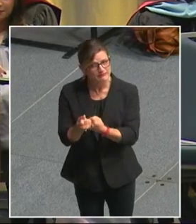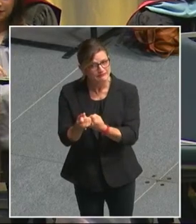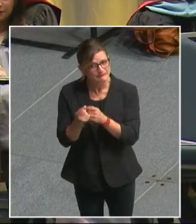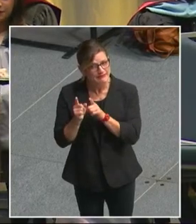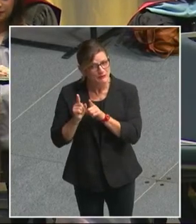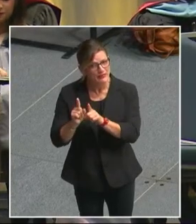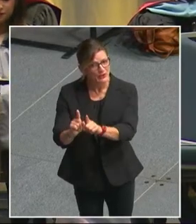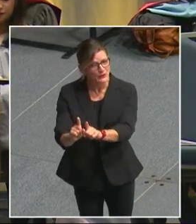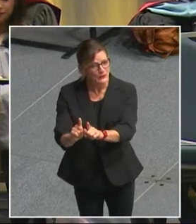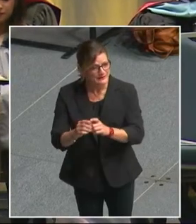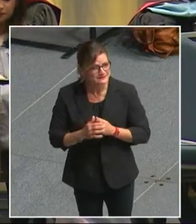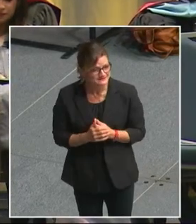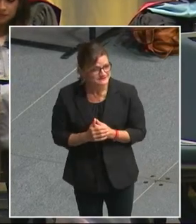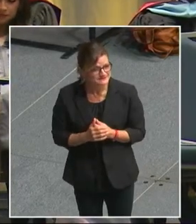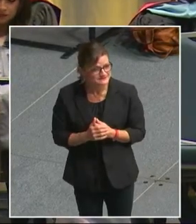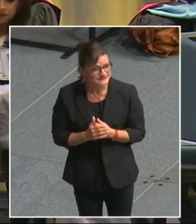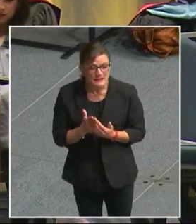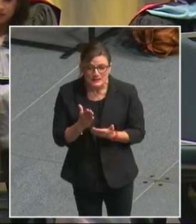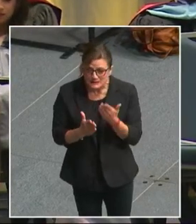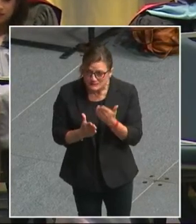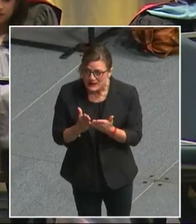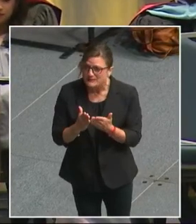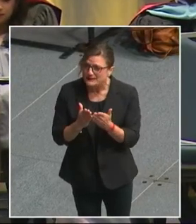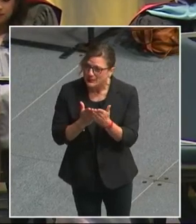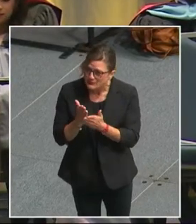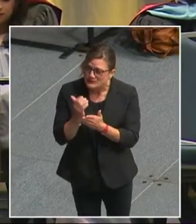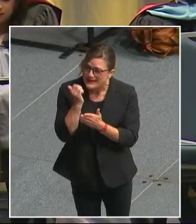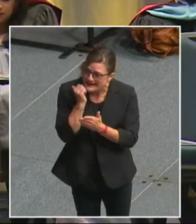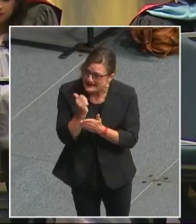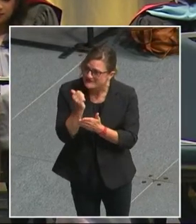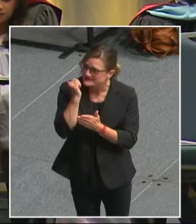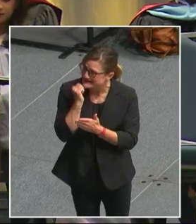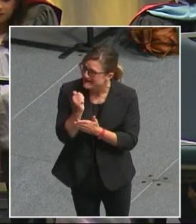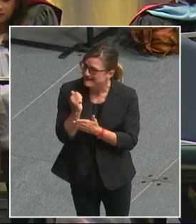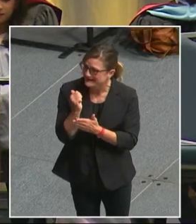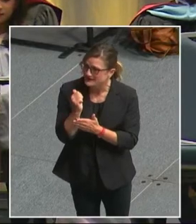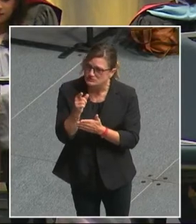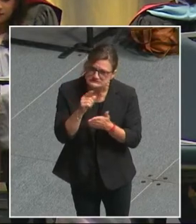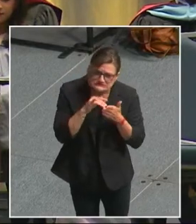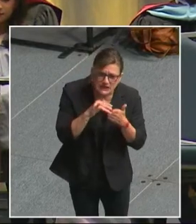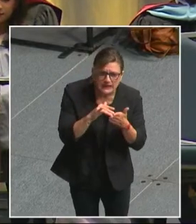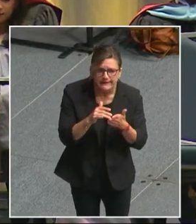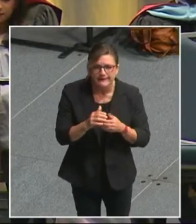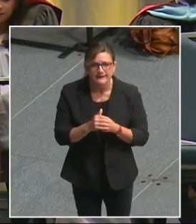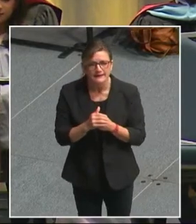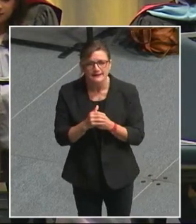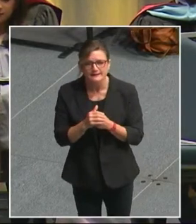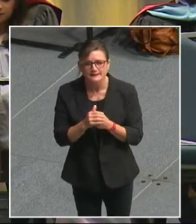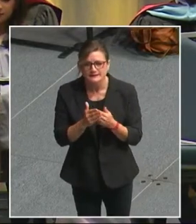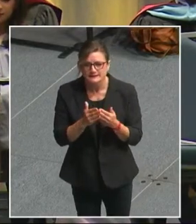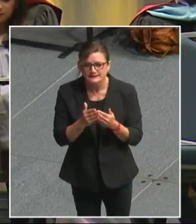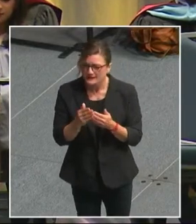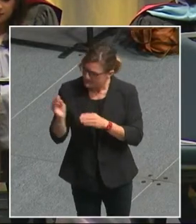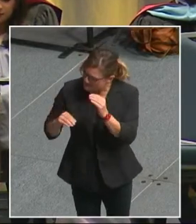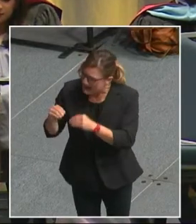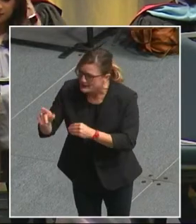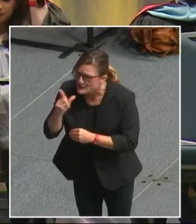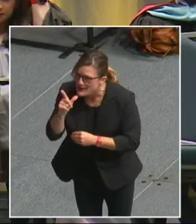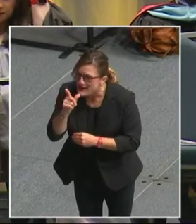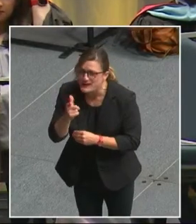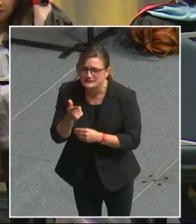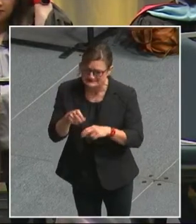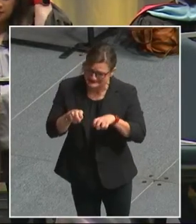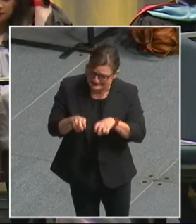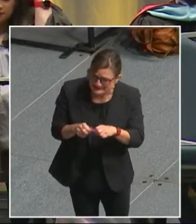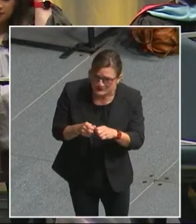to take this on, probably through every single day as you had to study or bring you a lunch or to sit with you or maybe